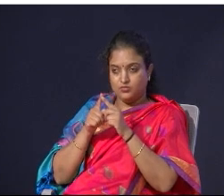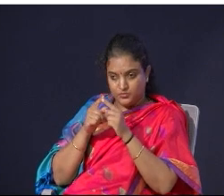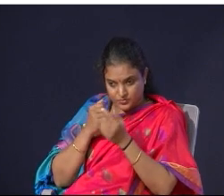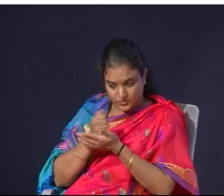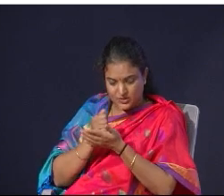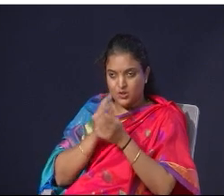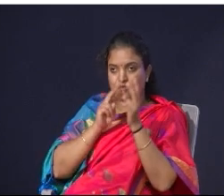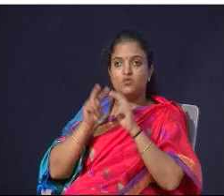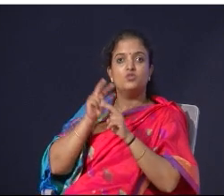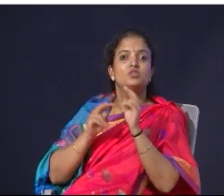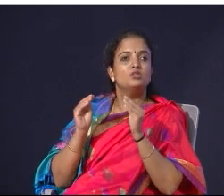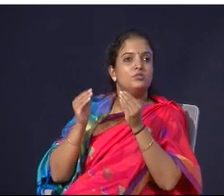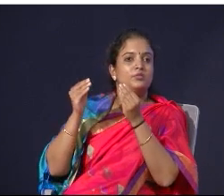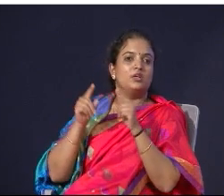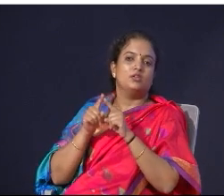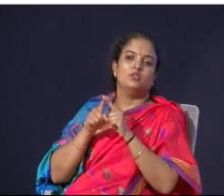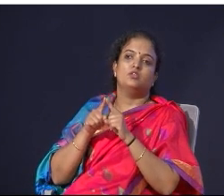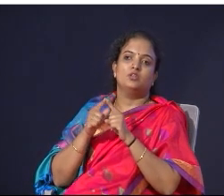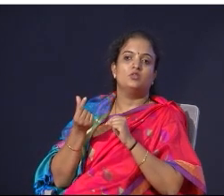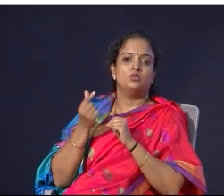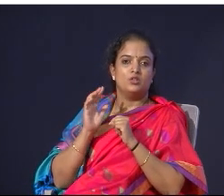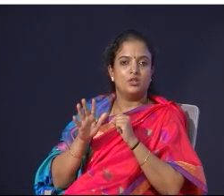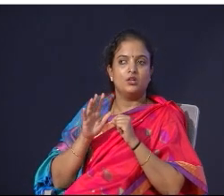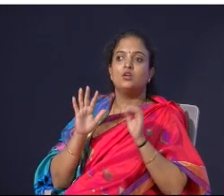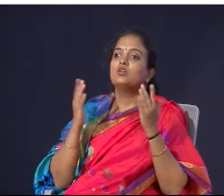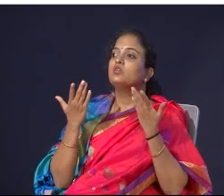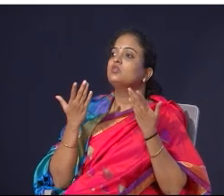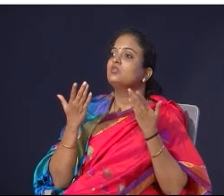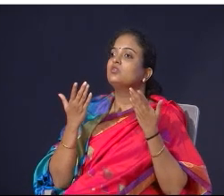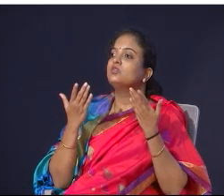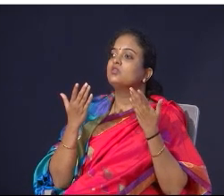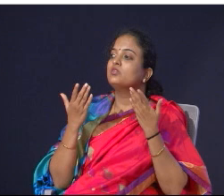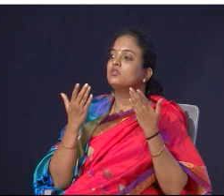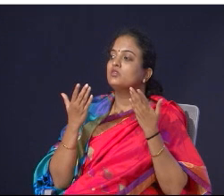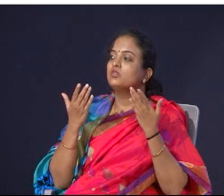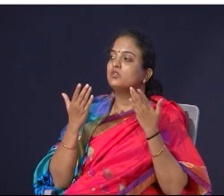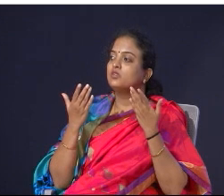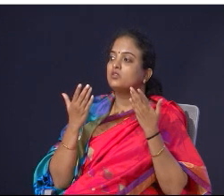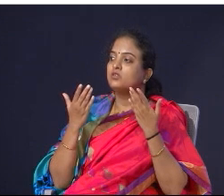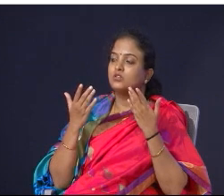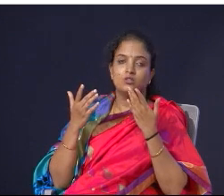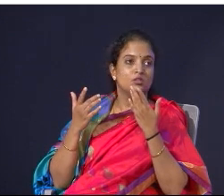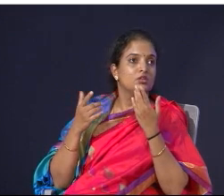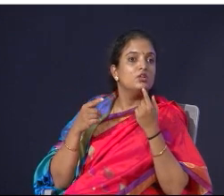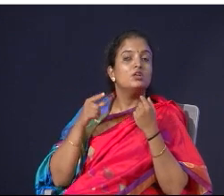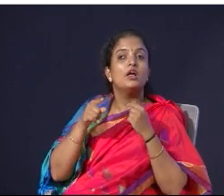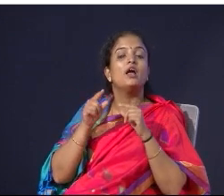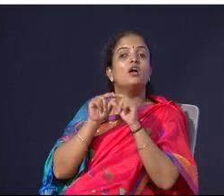the visual skills, they become efficient, and then you use them. So you're going to see what they are. So Smith and Oates has given what is the